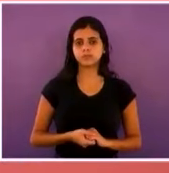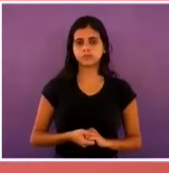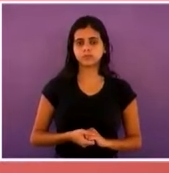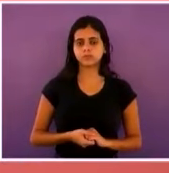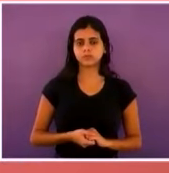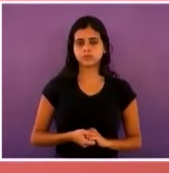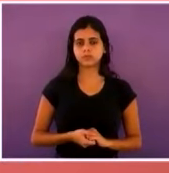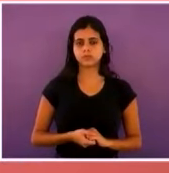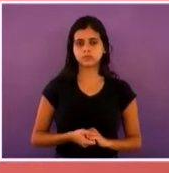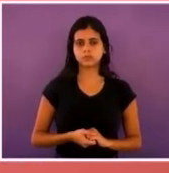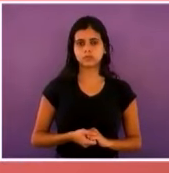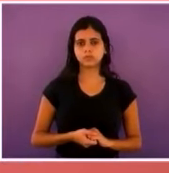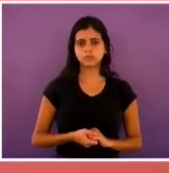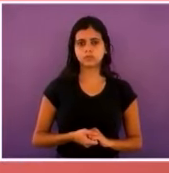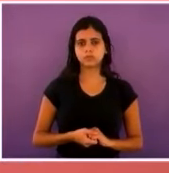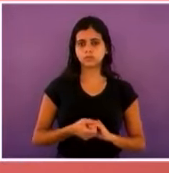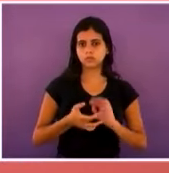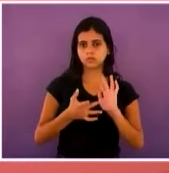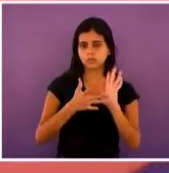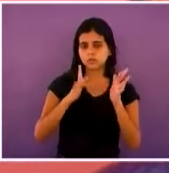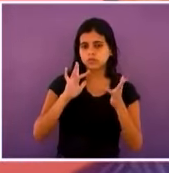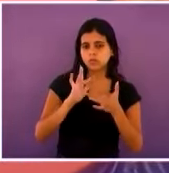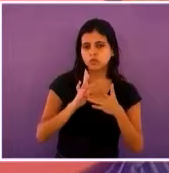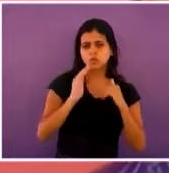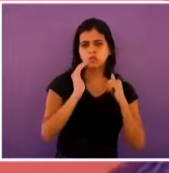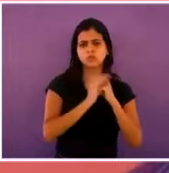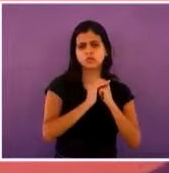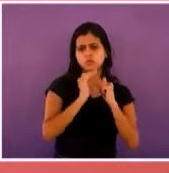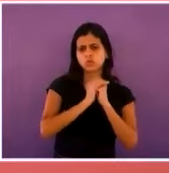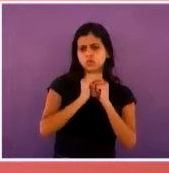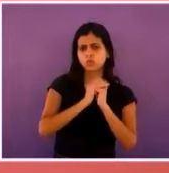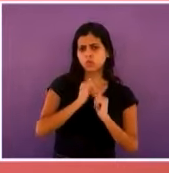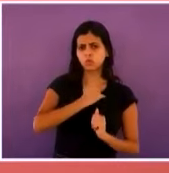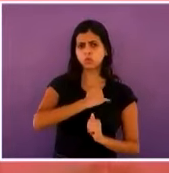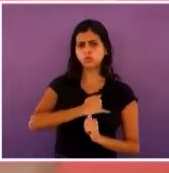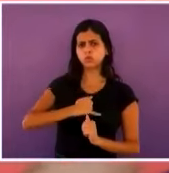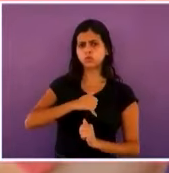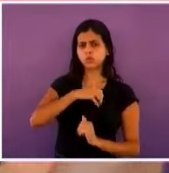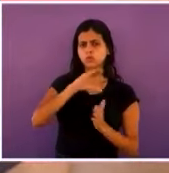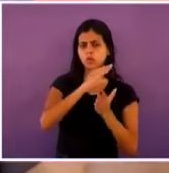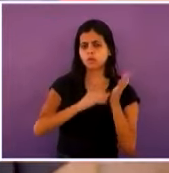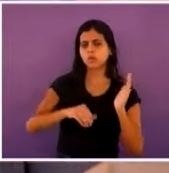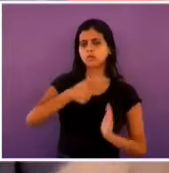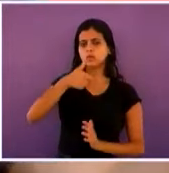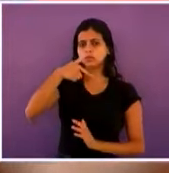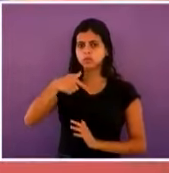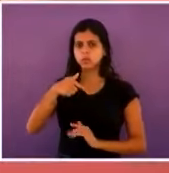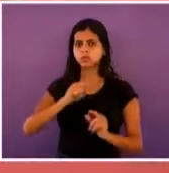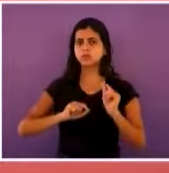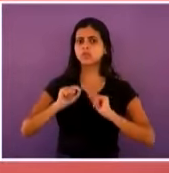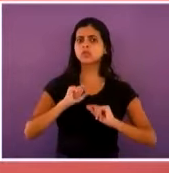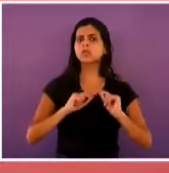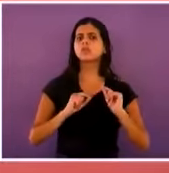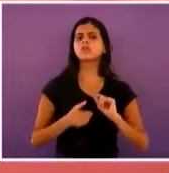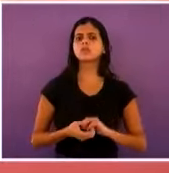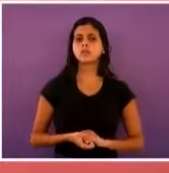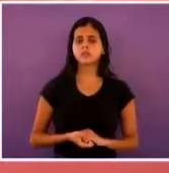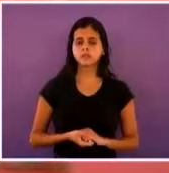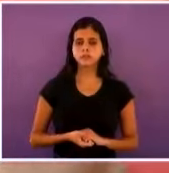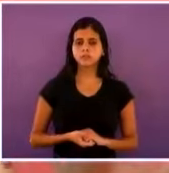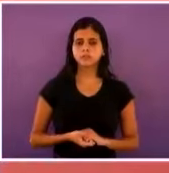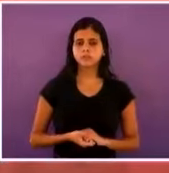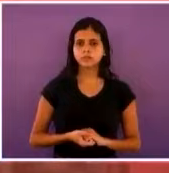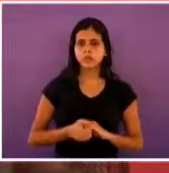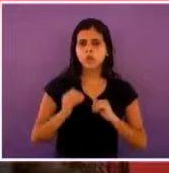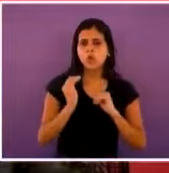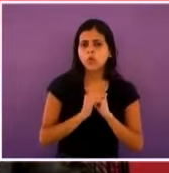John 17. Jesus na sua oração de acordo com João 17. He prayed for us to be united. Ele